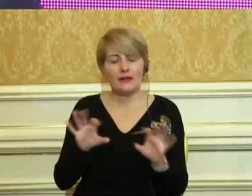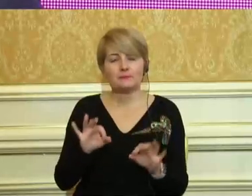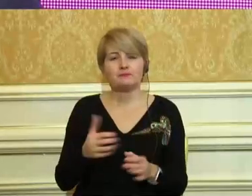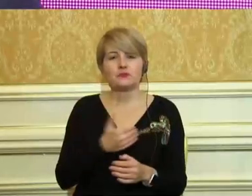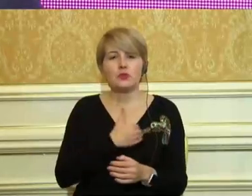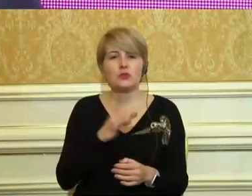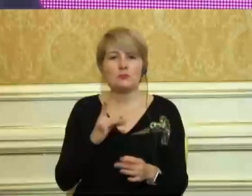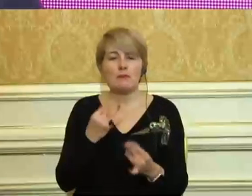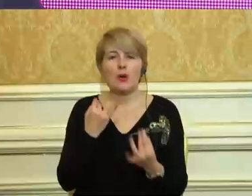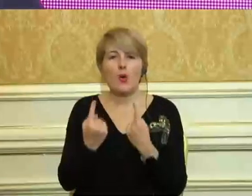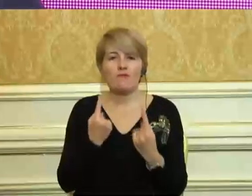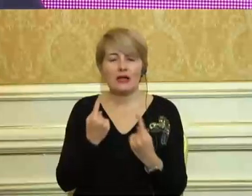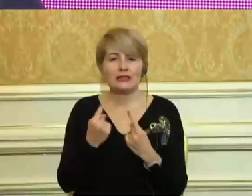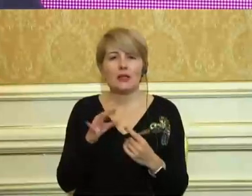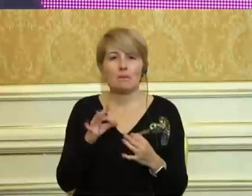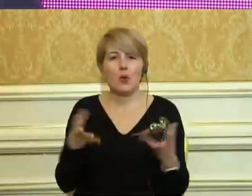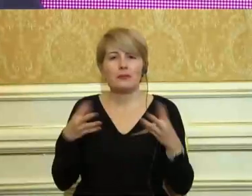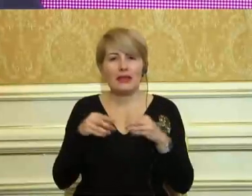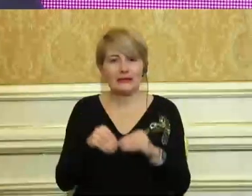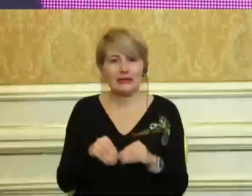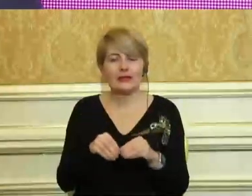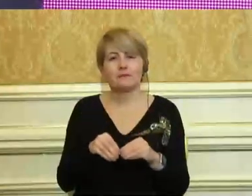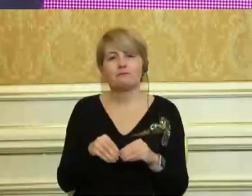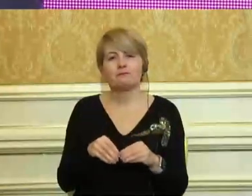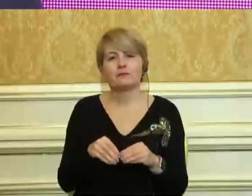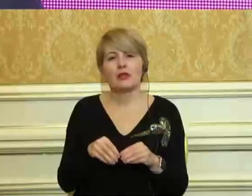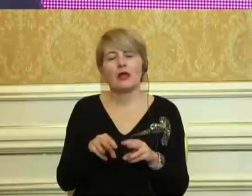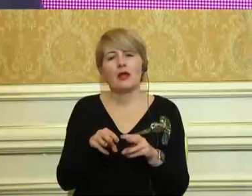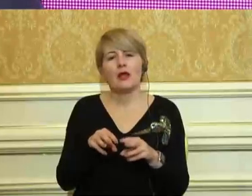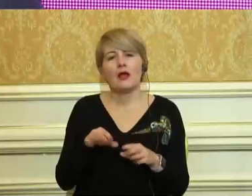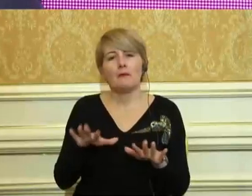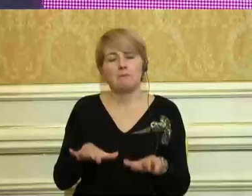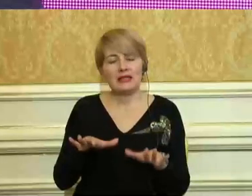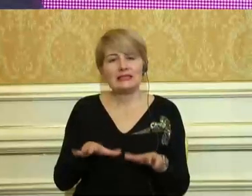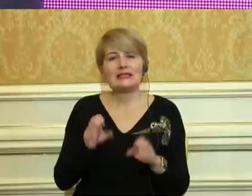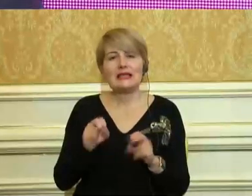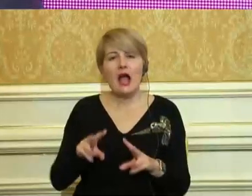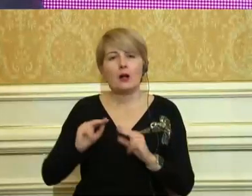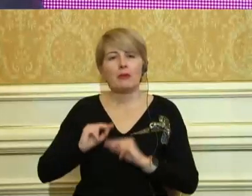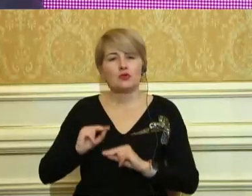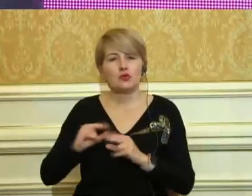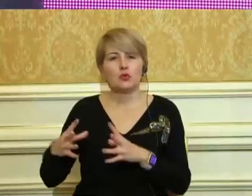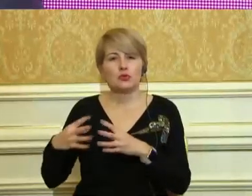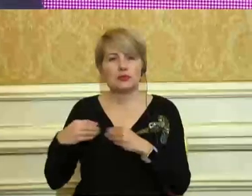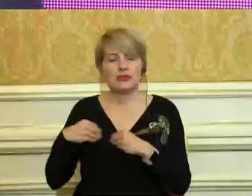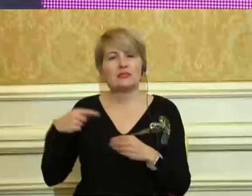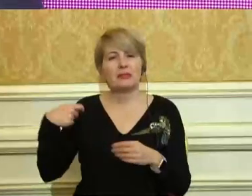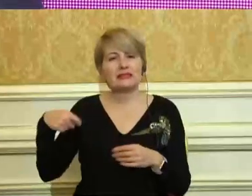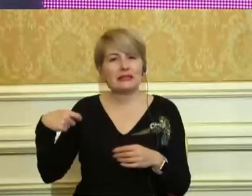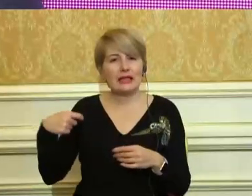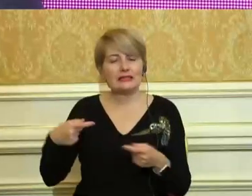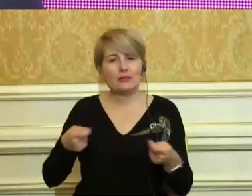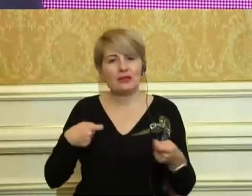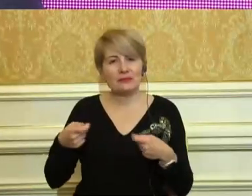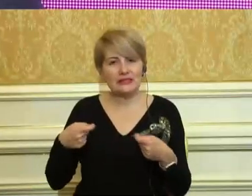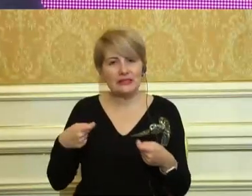and Local Governments, where that organization, and I'm part of the presidency, represents local governments in